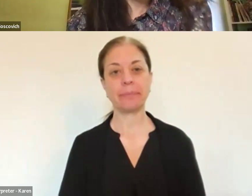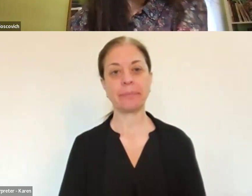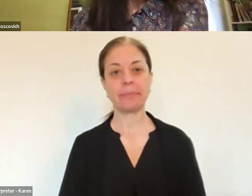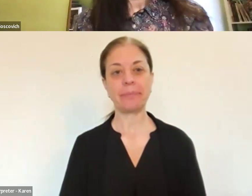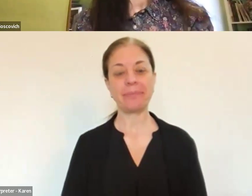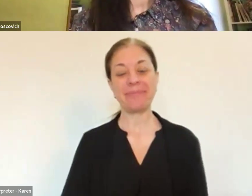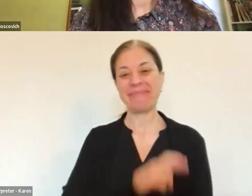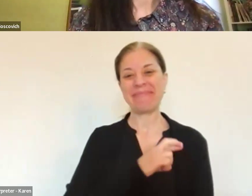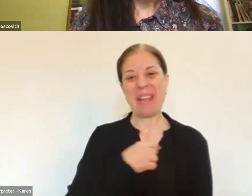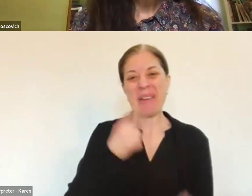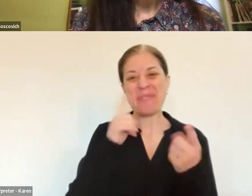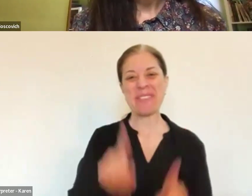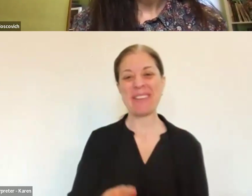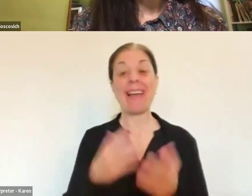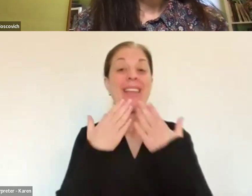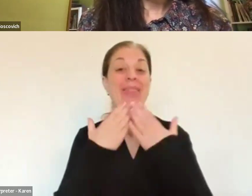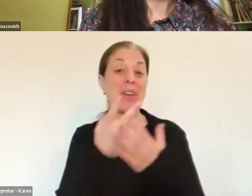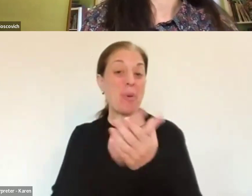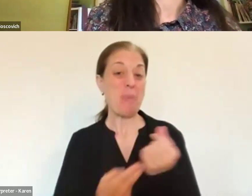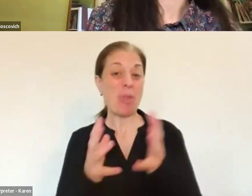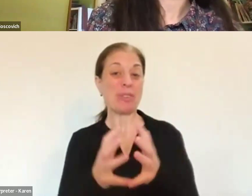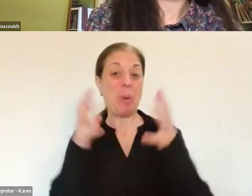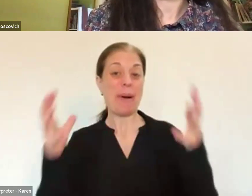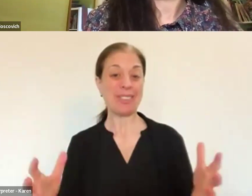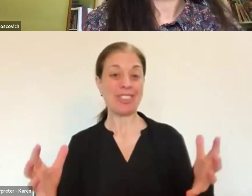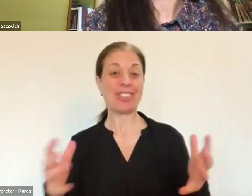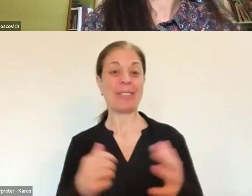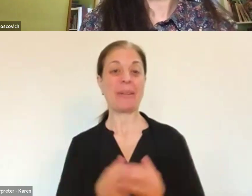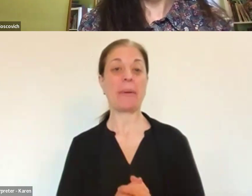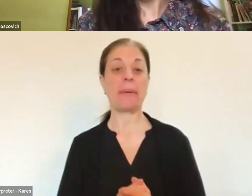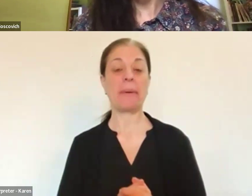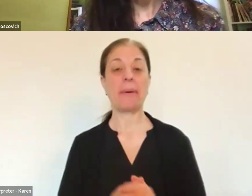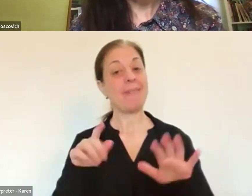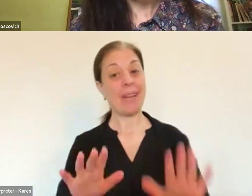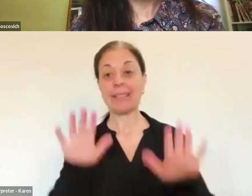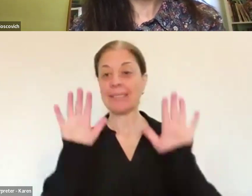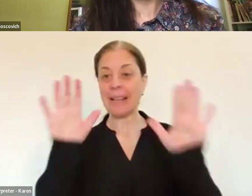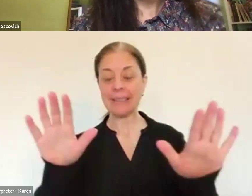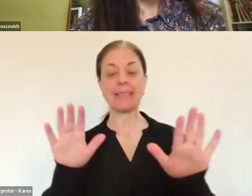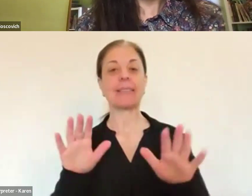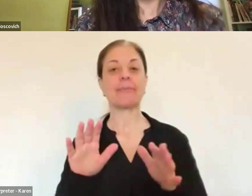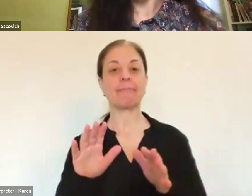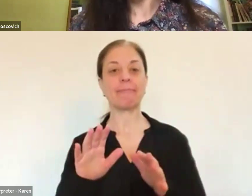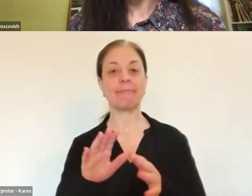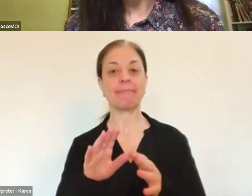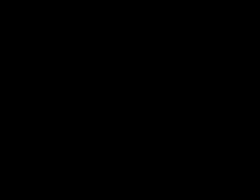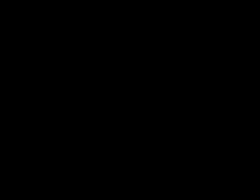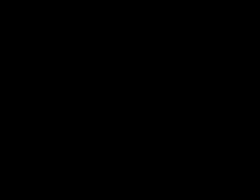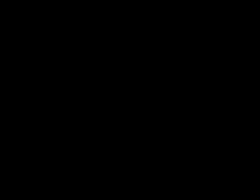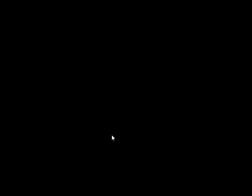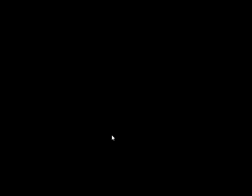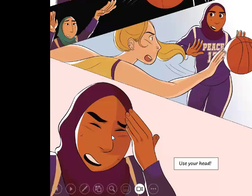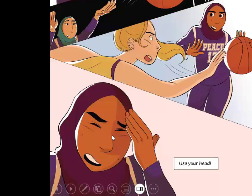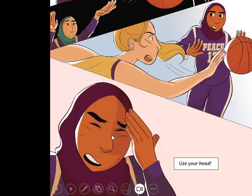I agree. Thank you both so much. This has been fantastic, and I'm going to pass this back to the Random